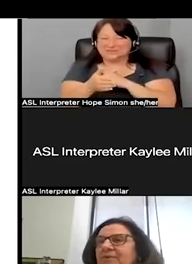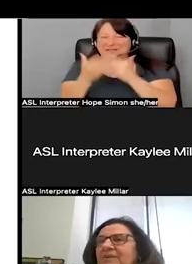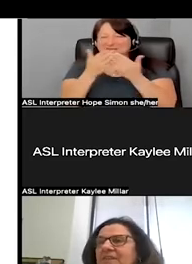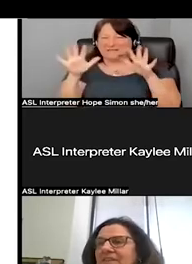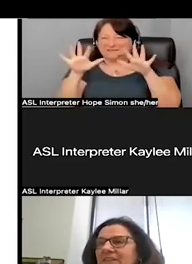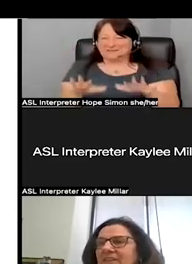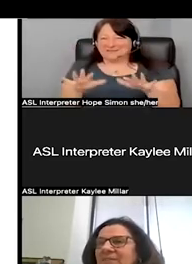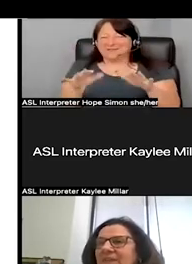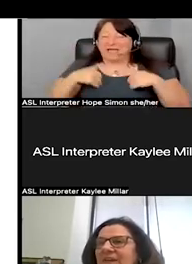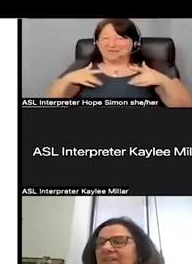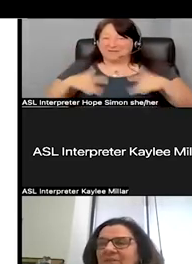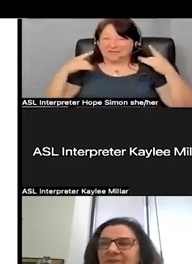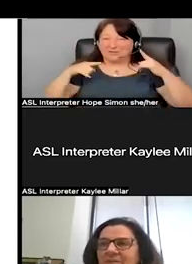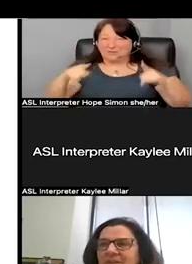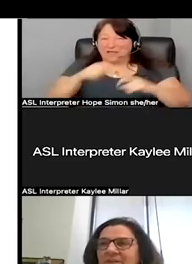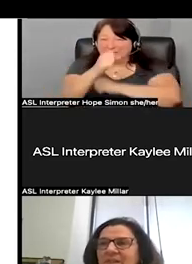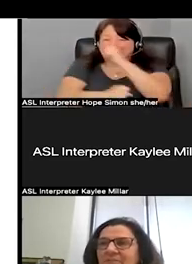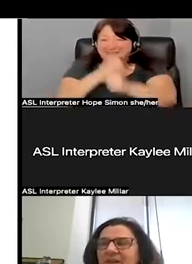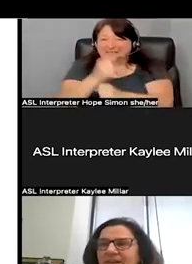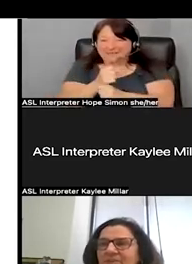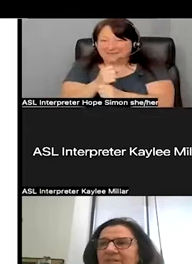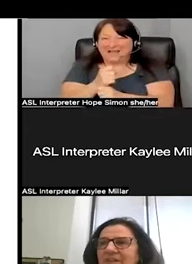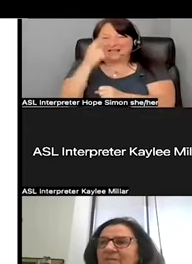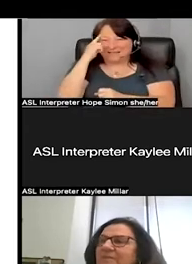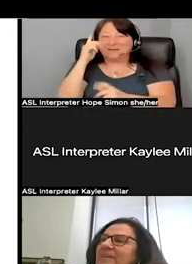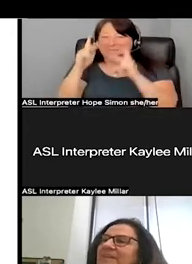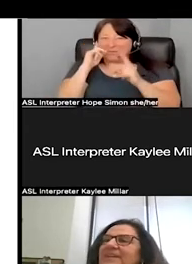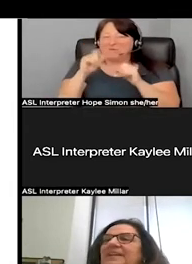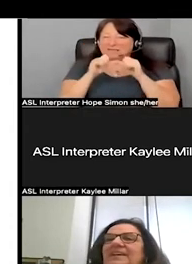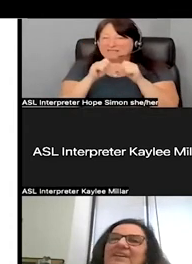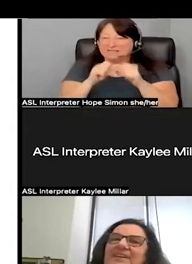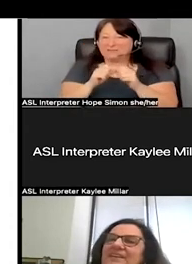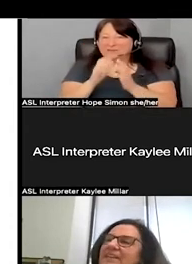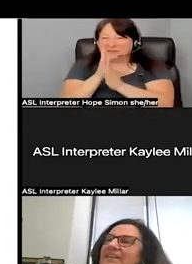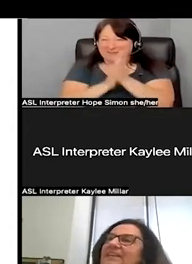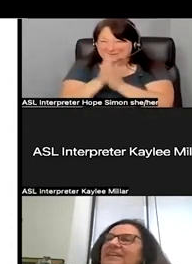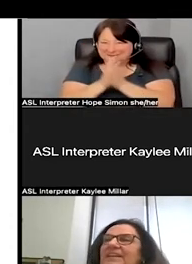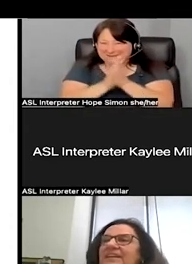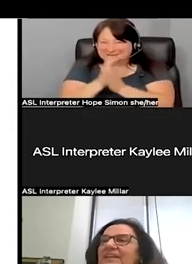throughout the year, I think we're going to be able to keep that interest up.